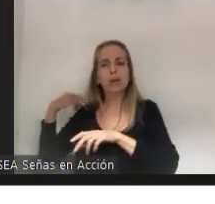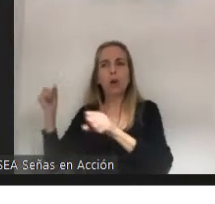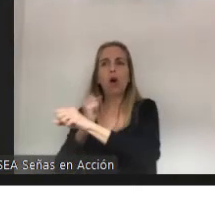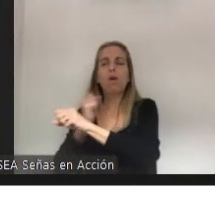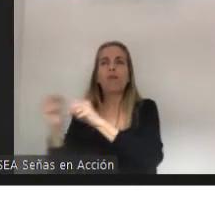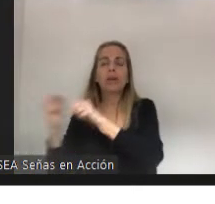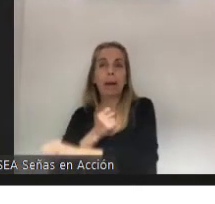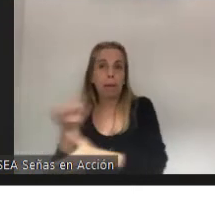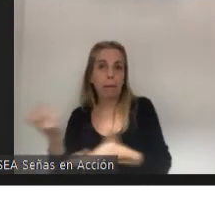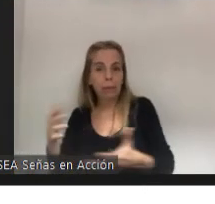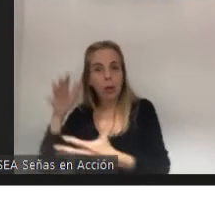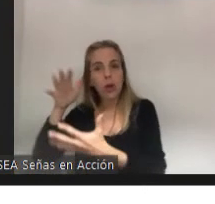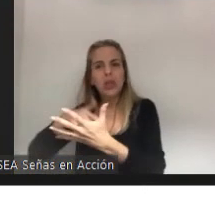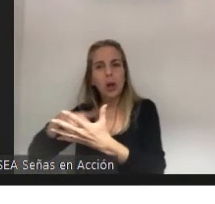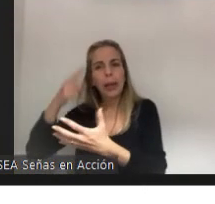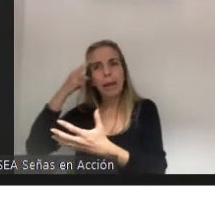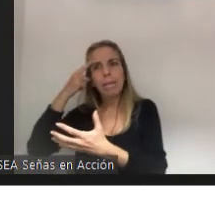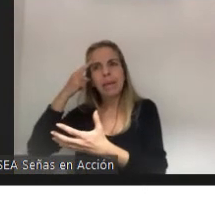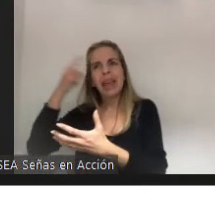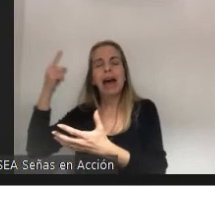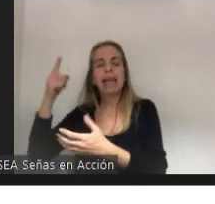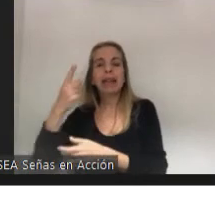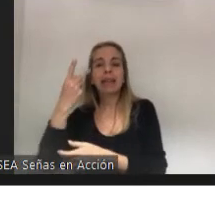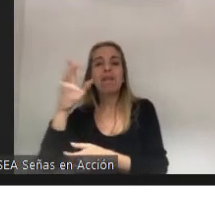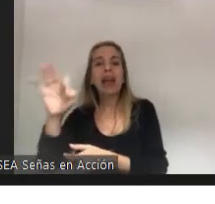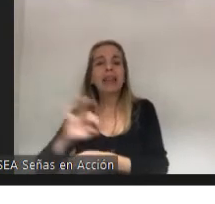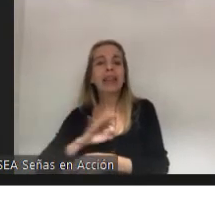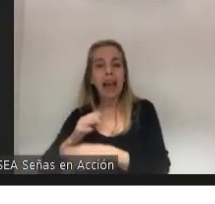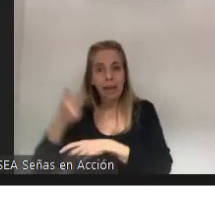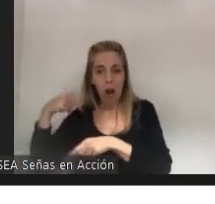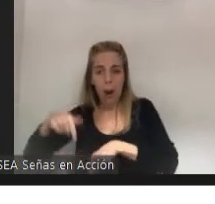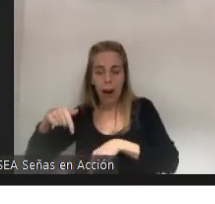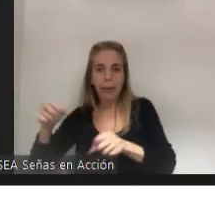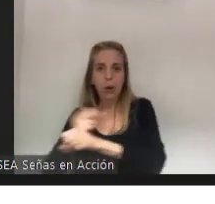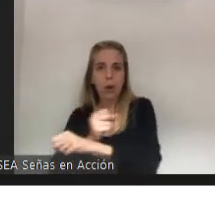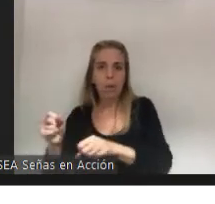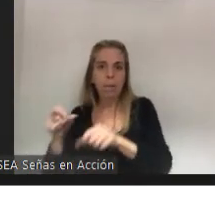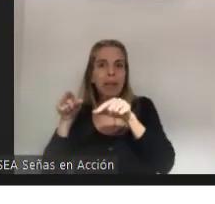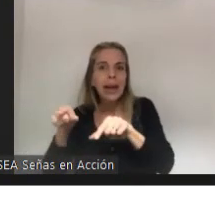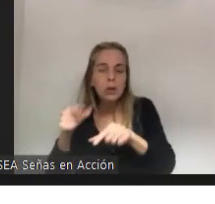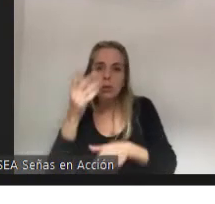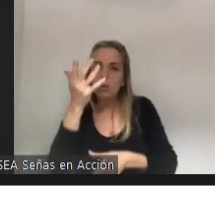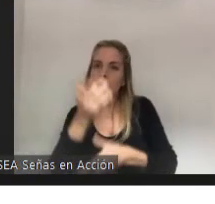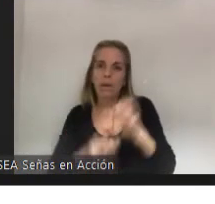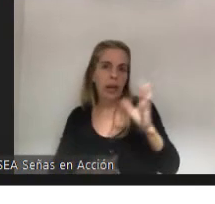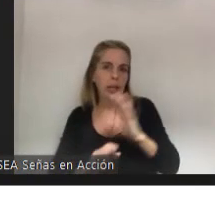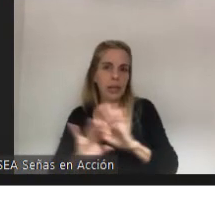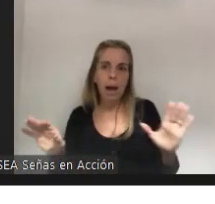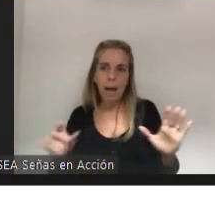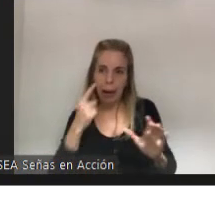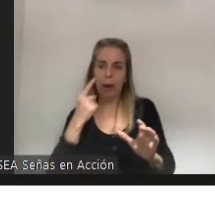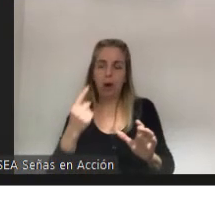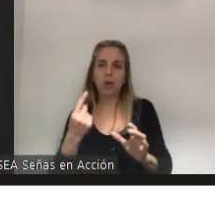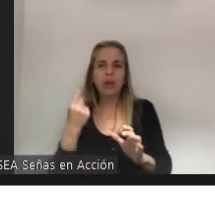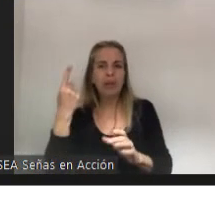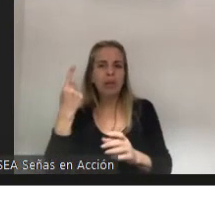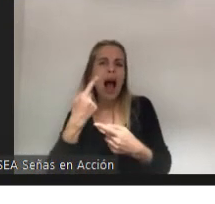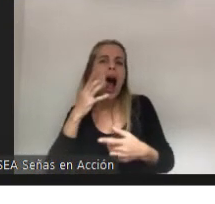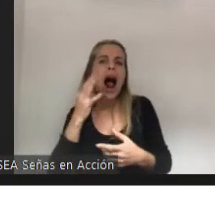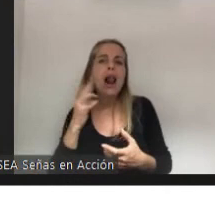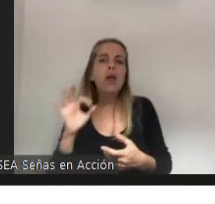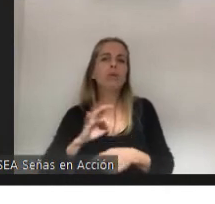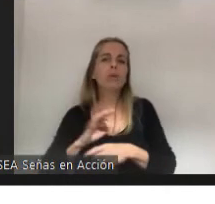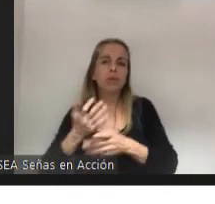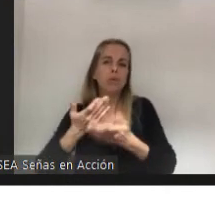wrote 20 years ago has just been confirmed. And this is one of the greatest sins we can ever make when being